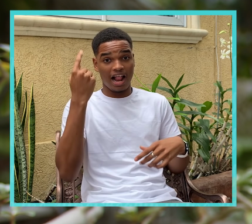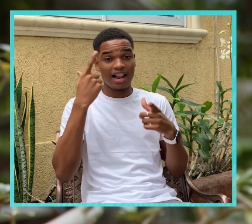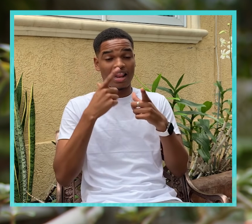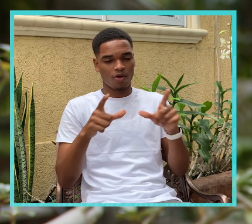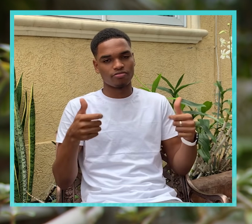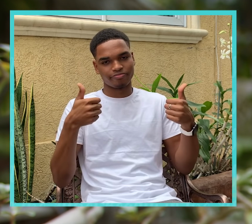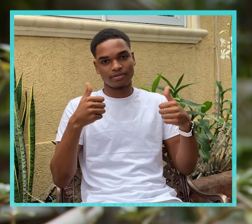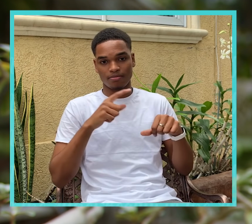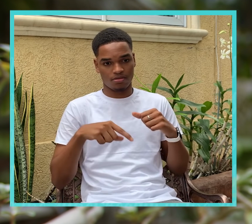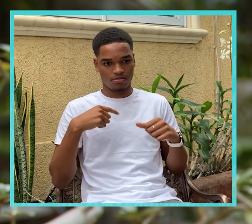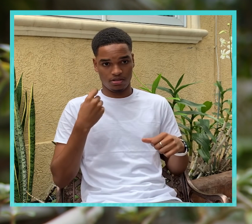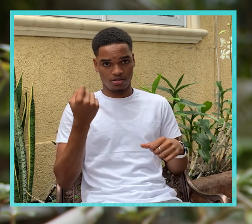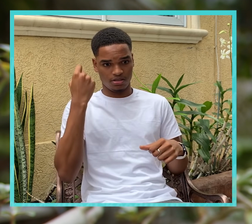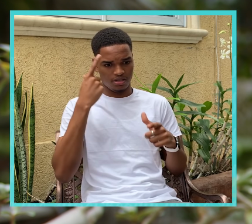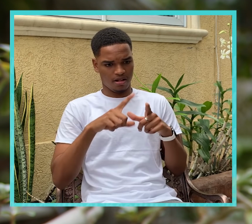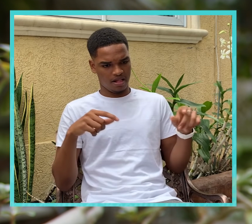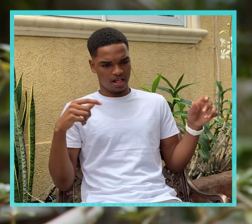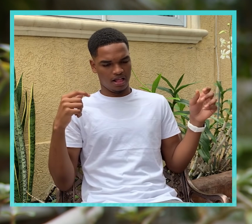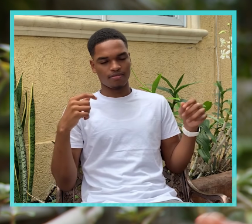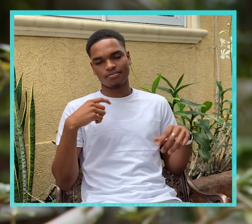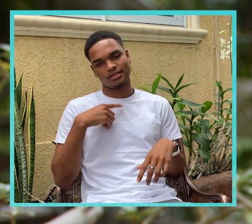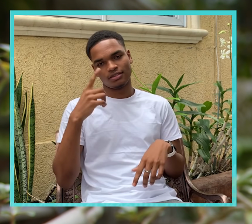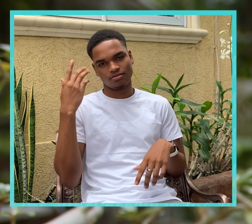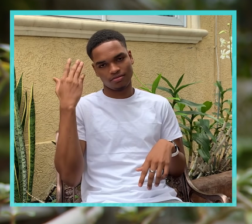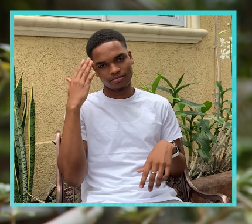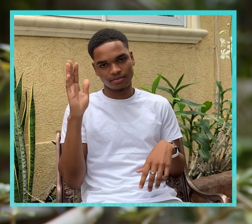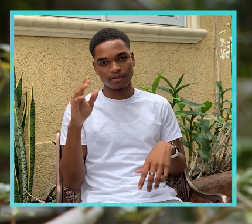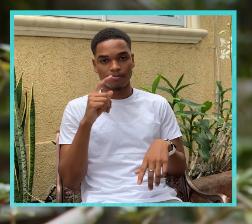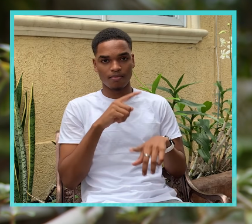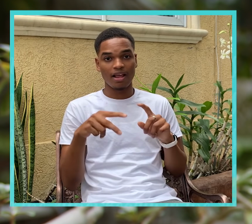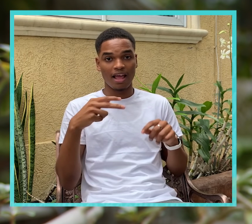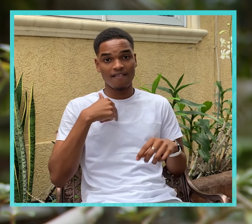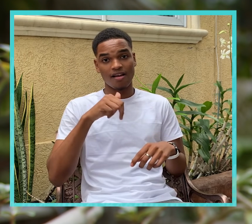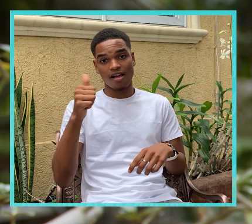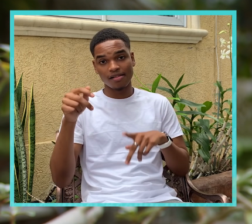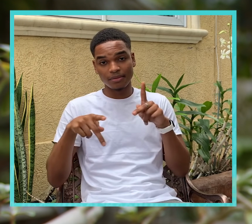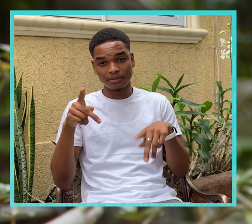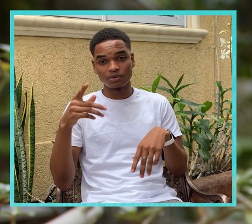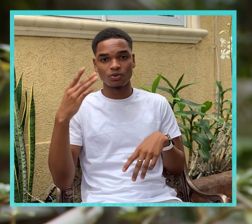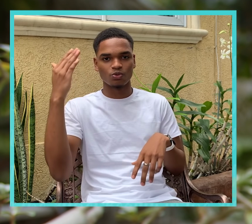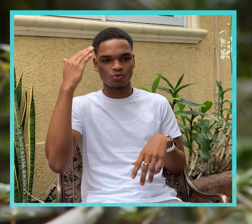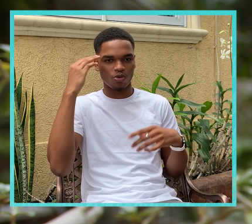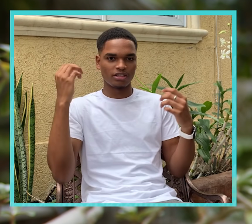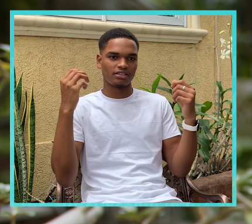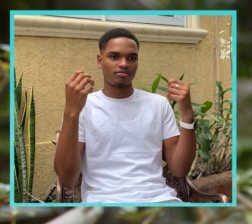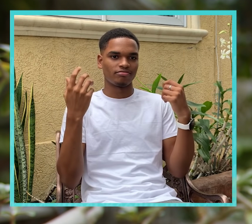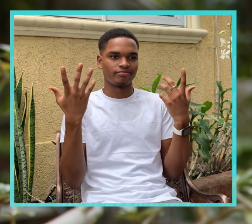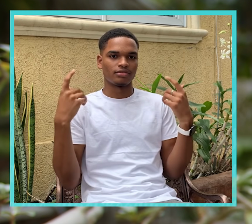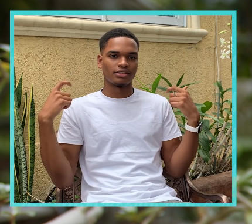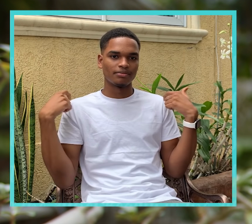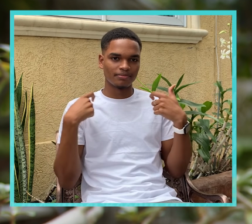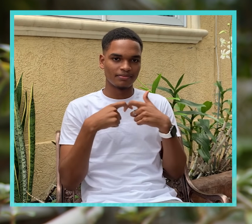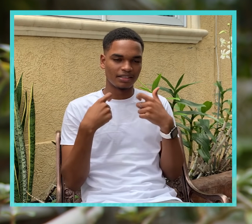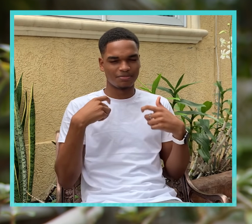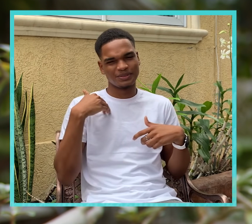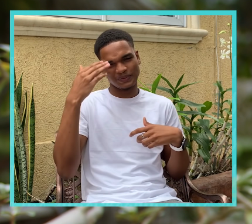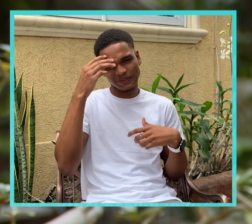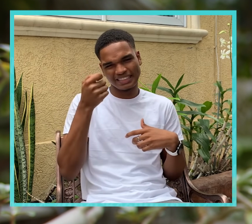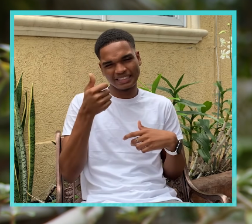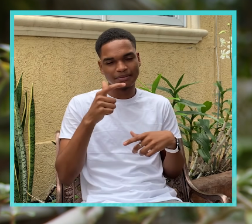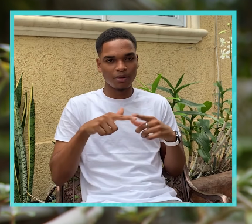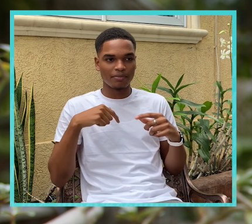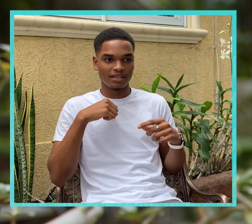to go. Because I may have some people who jump into Spanish and I, yeah, I might know a little Spanish, but I'm not versed. I'll be like, got you.